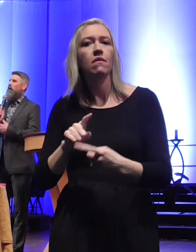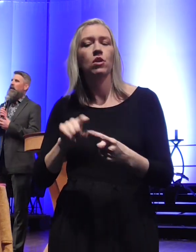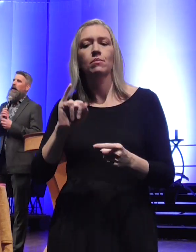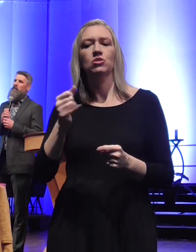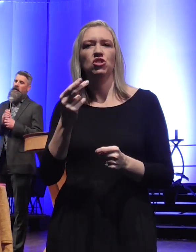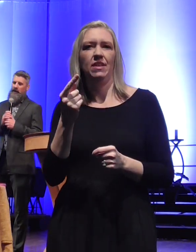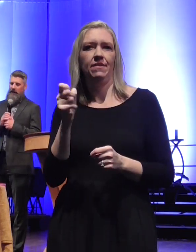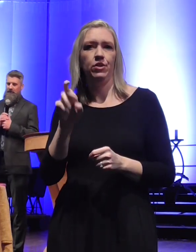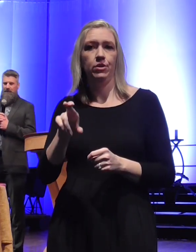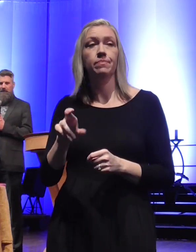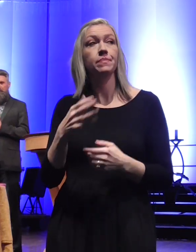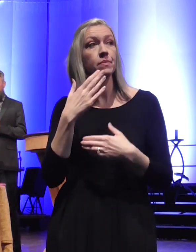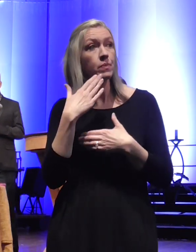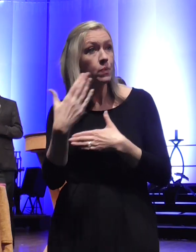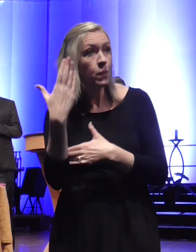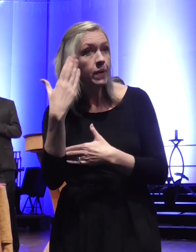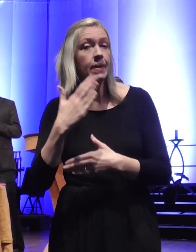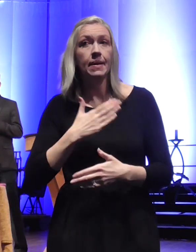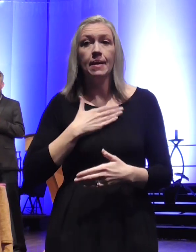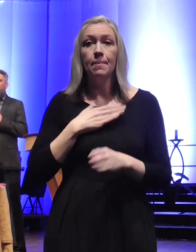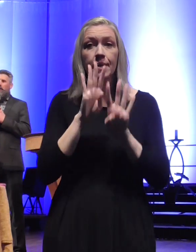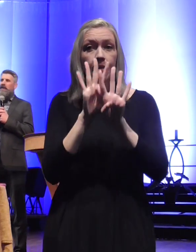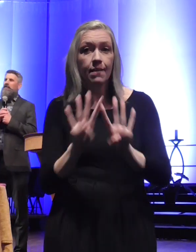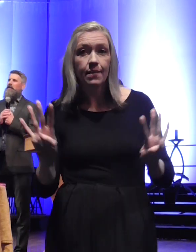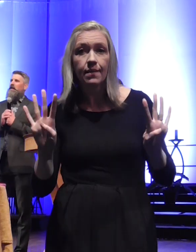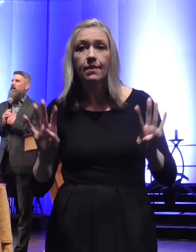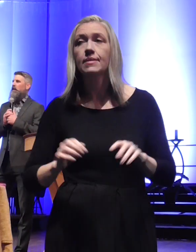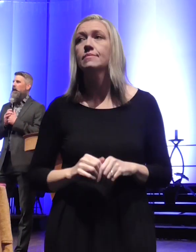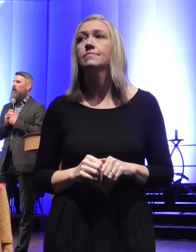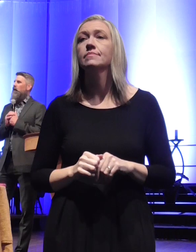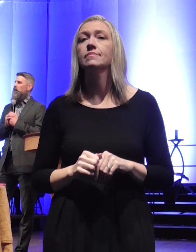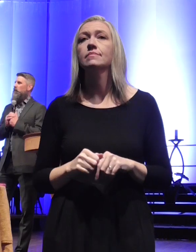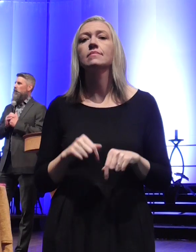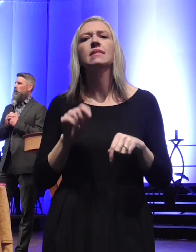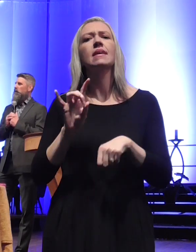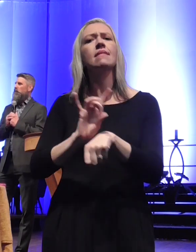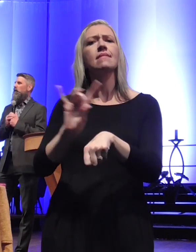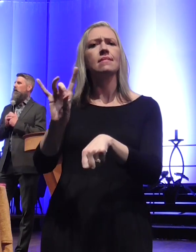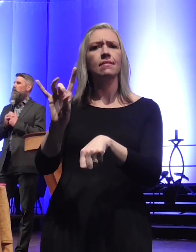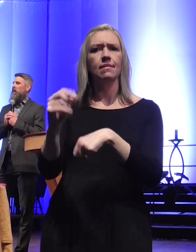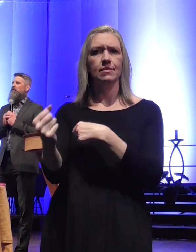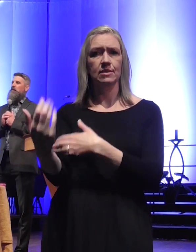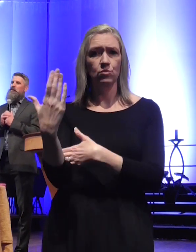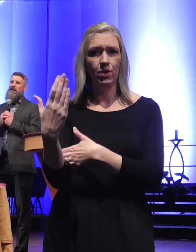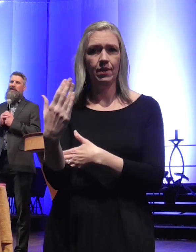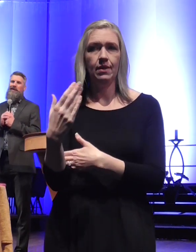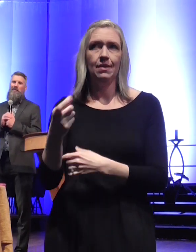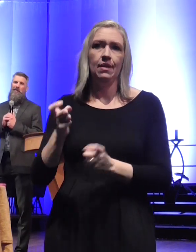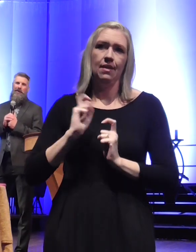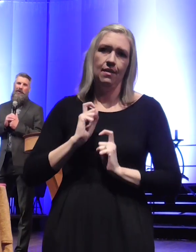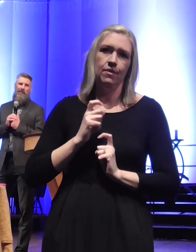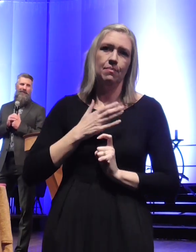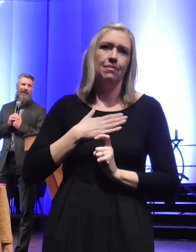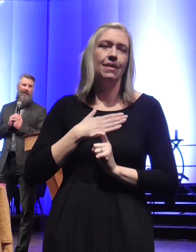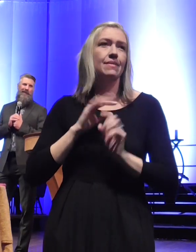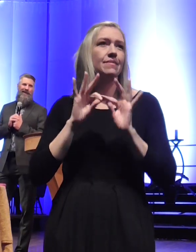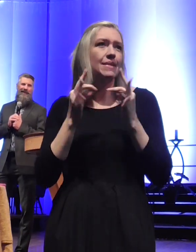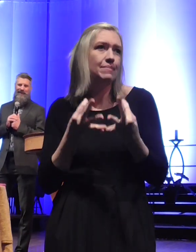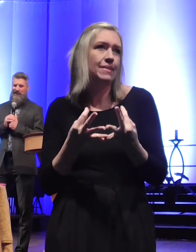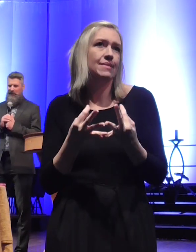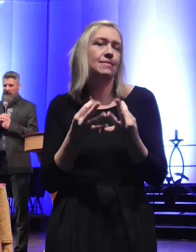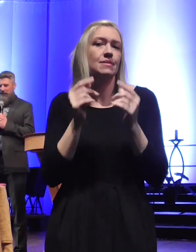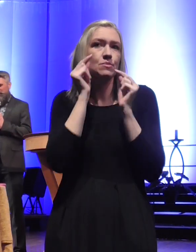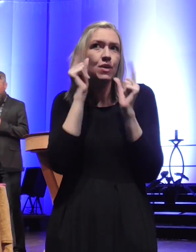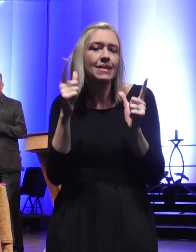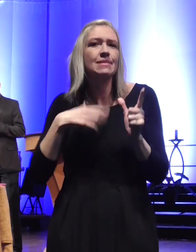Good morning, everybody, and happy Hanukkah. I was gifted at the 8 o'clock service with a surprise from my family. My son came up and joined me for